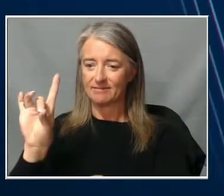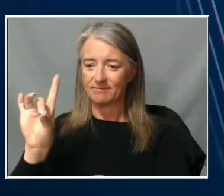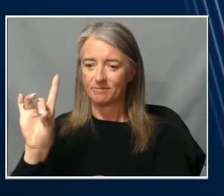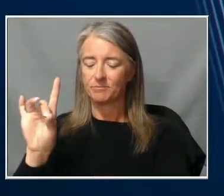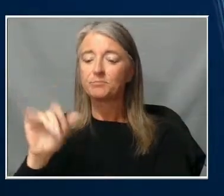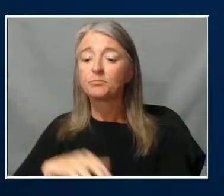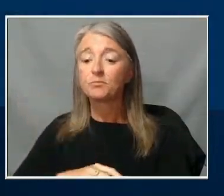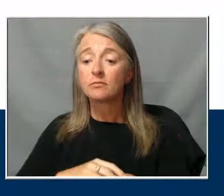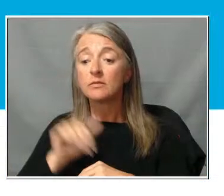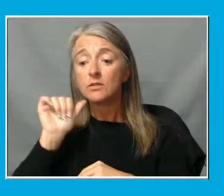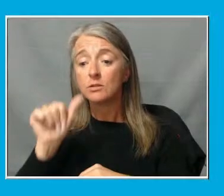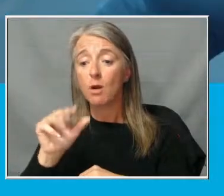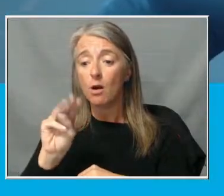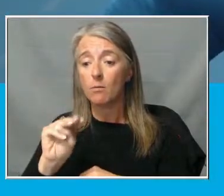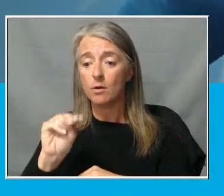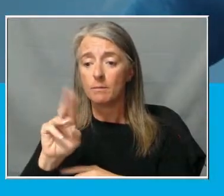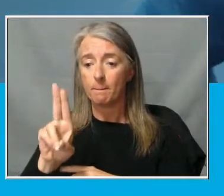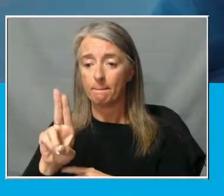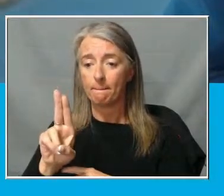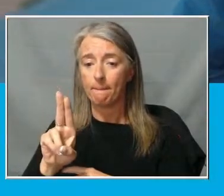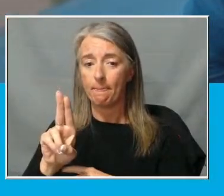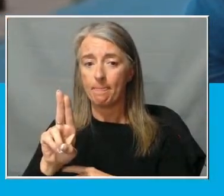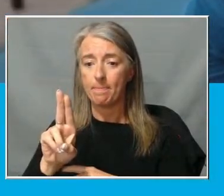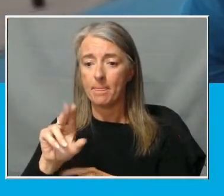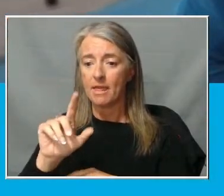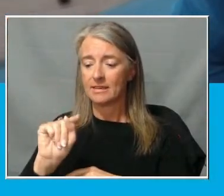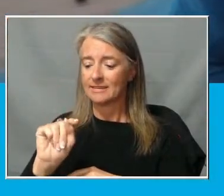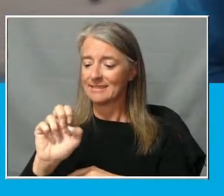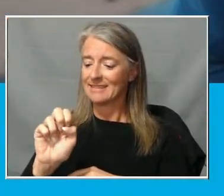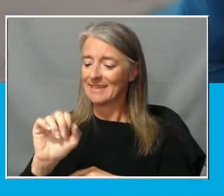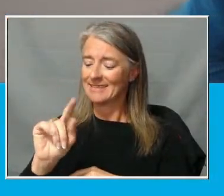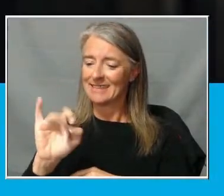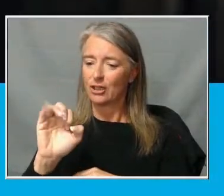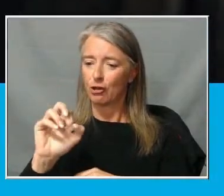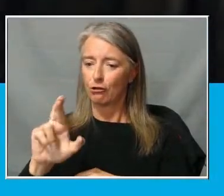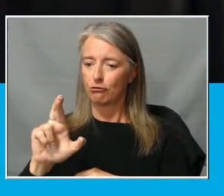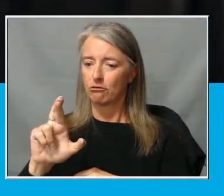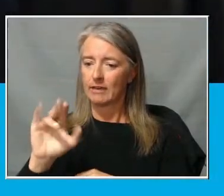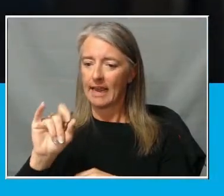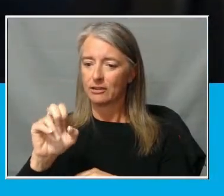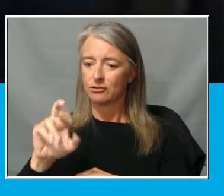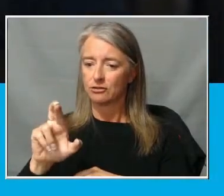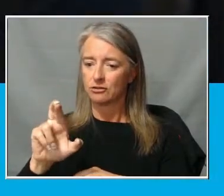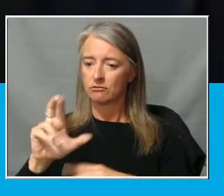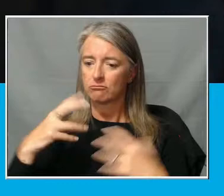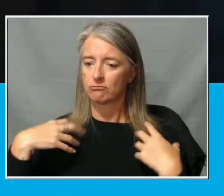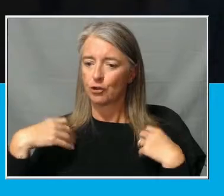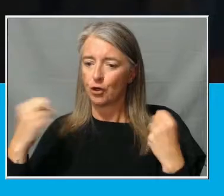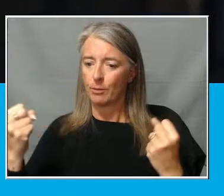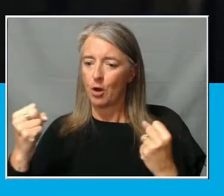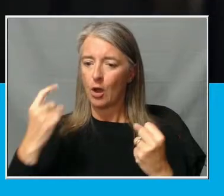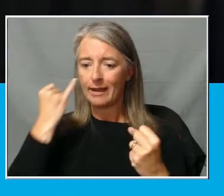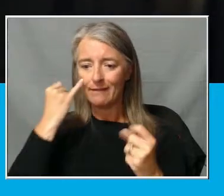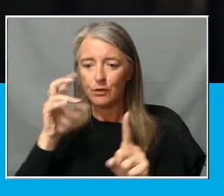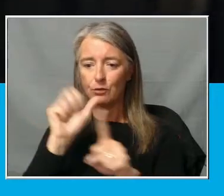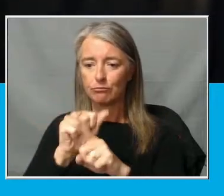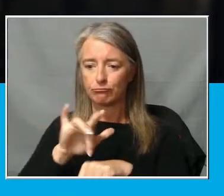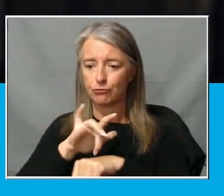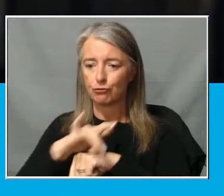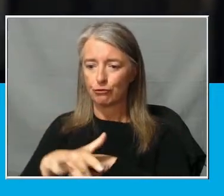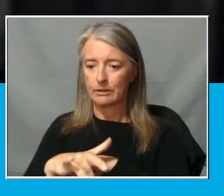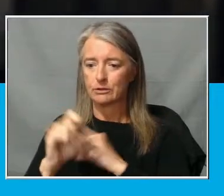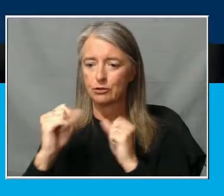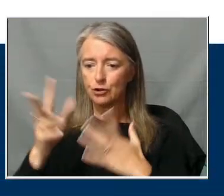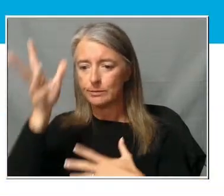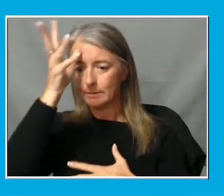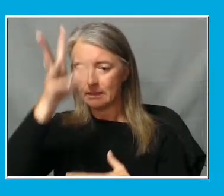on the Morning Medical Update, testicular cancer is surprisingly curable, but only when you catch it early. And too many men are